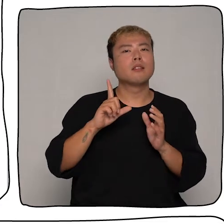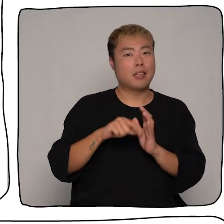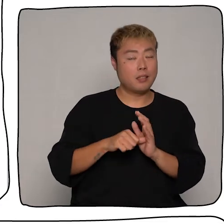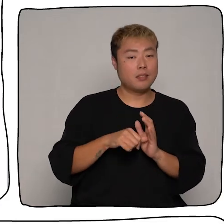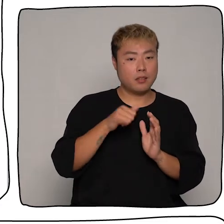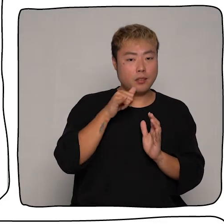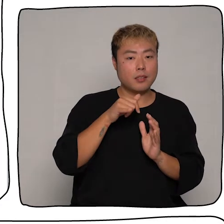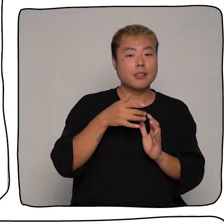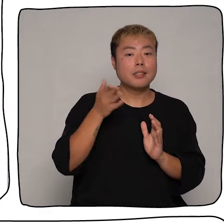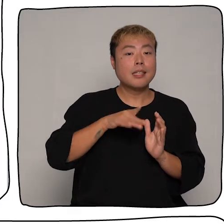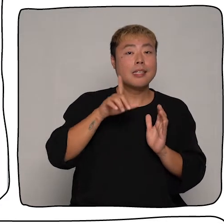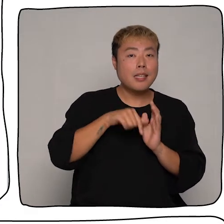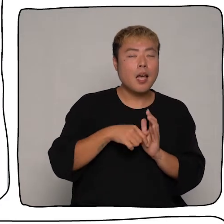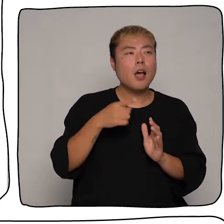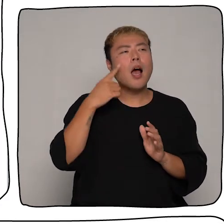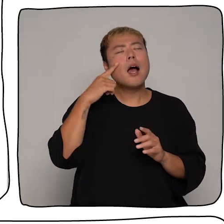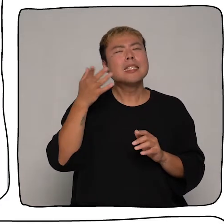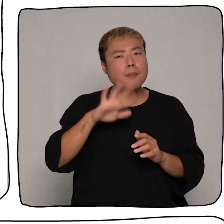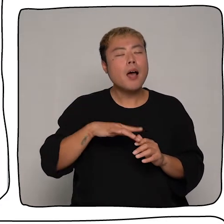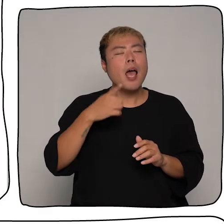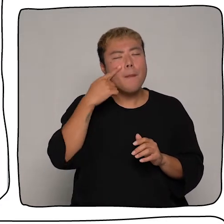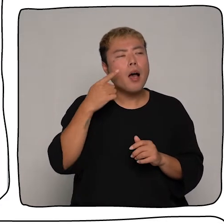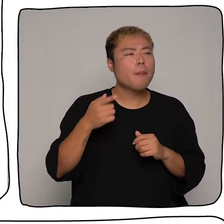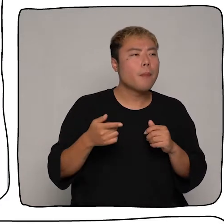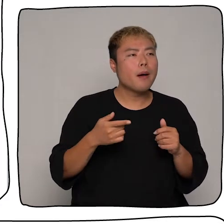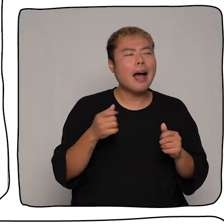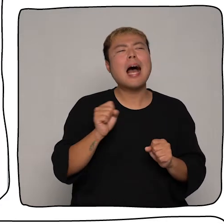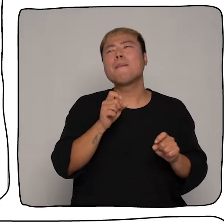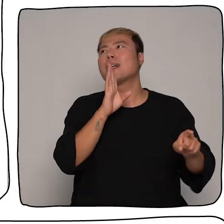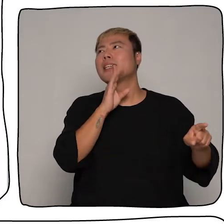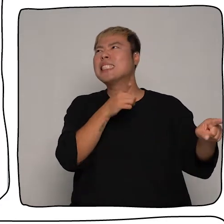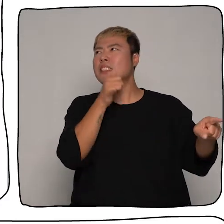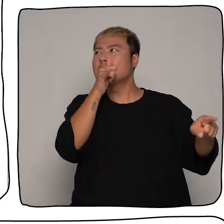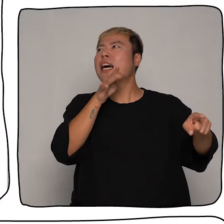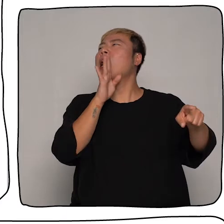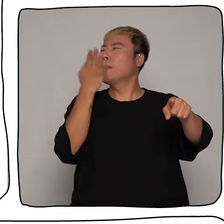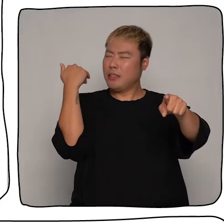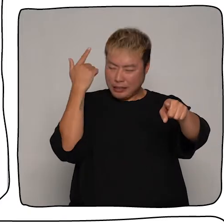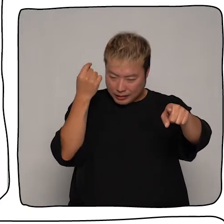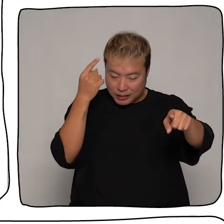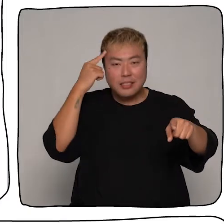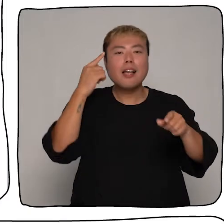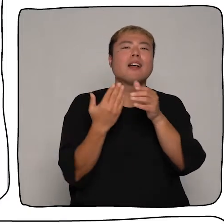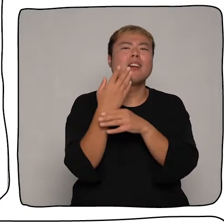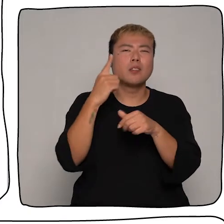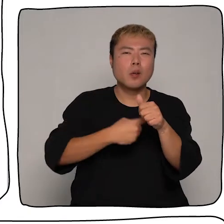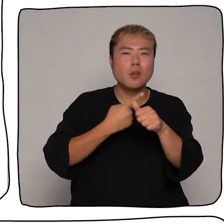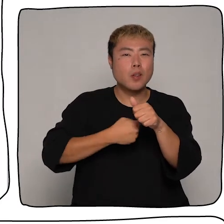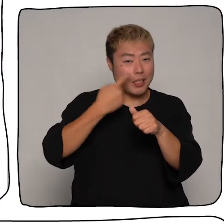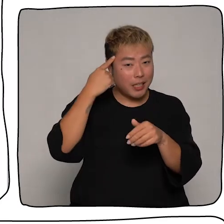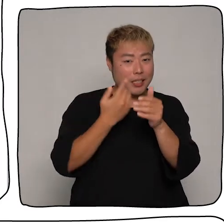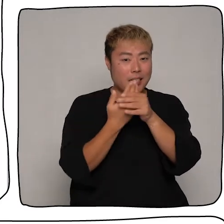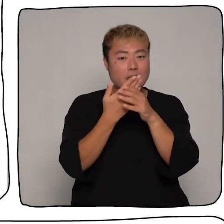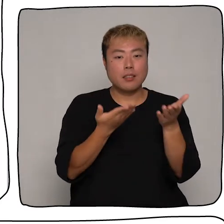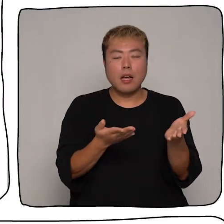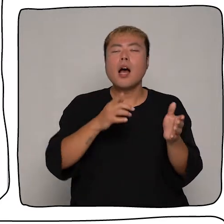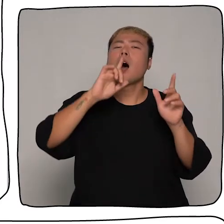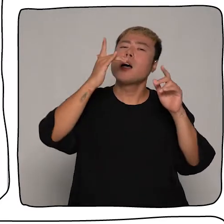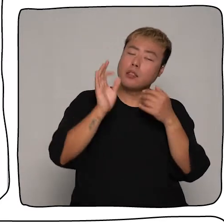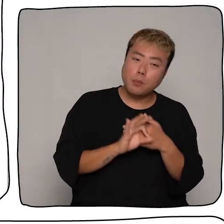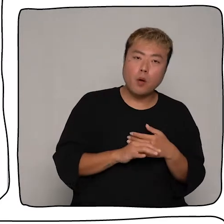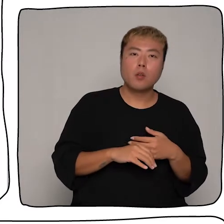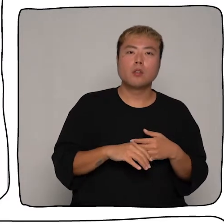But when I start doing it, I remember, oh, this is how I did it. Or I